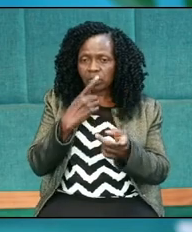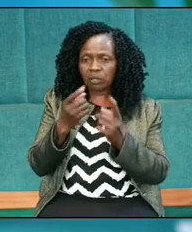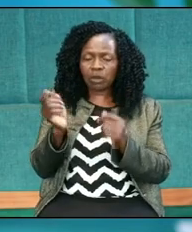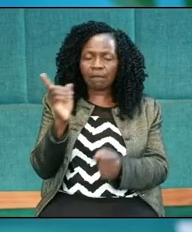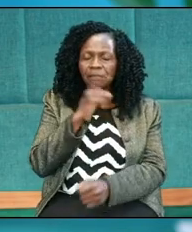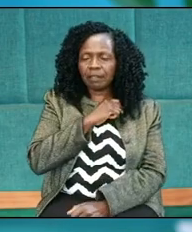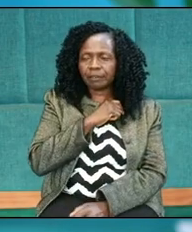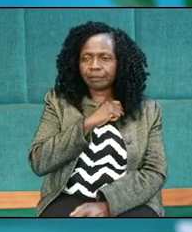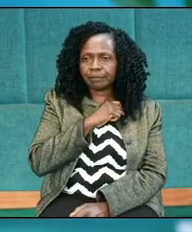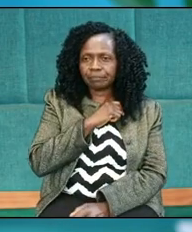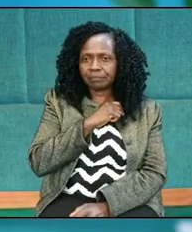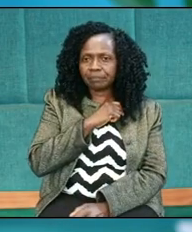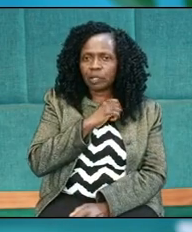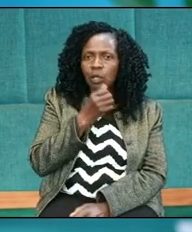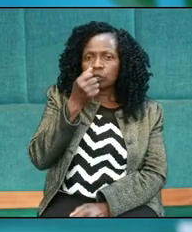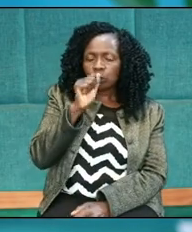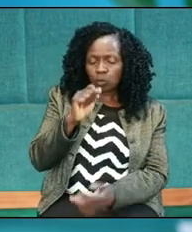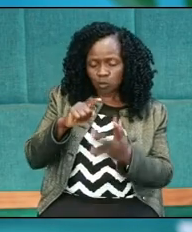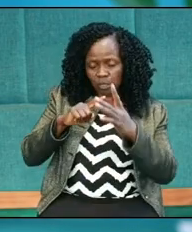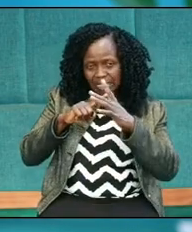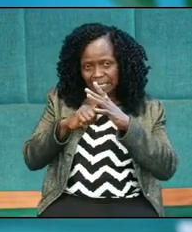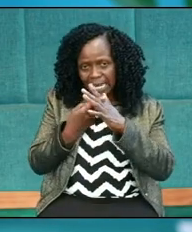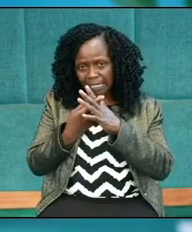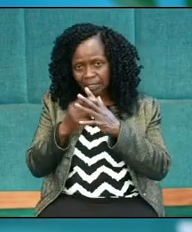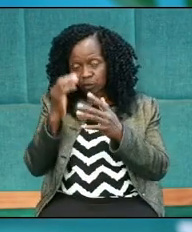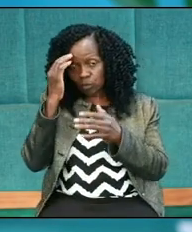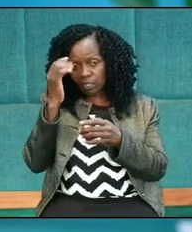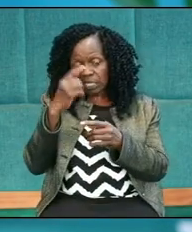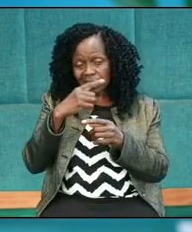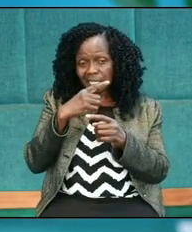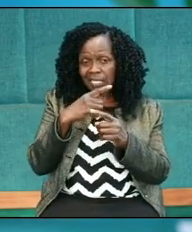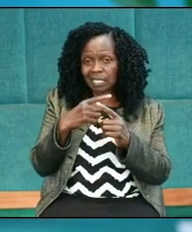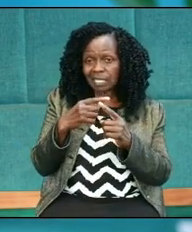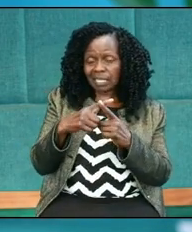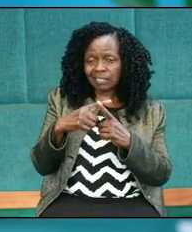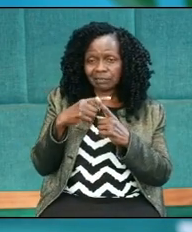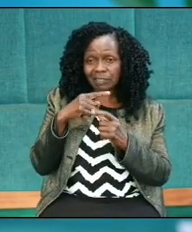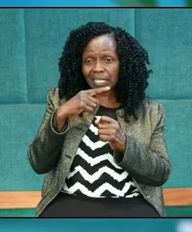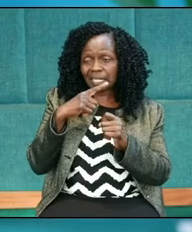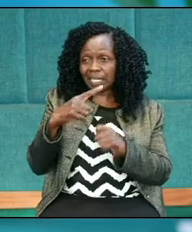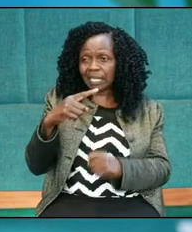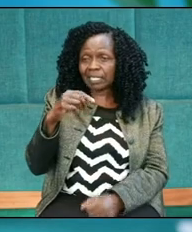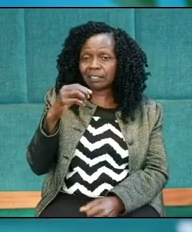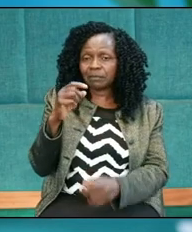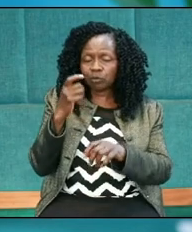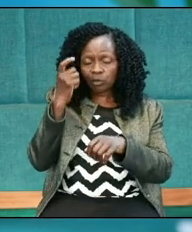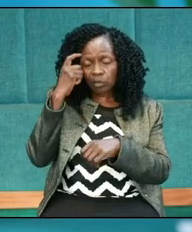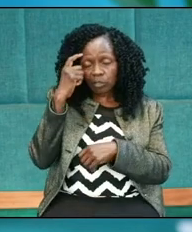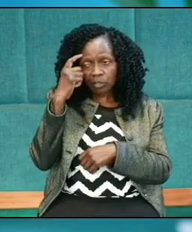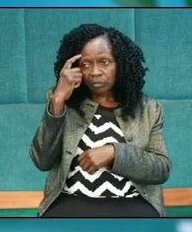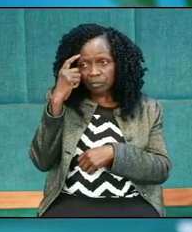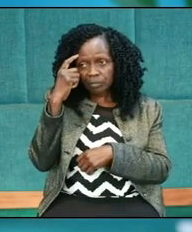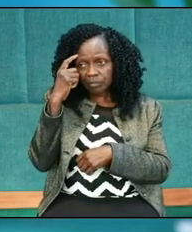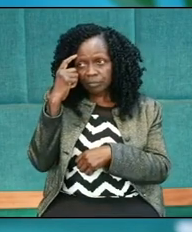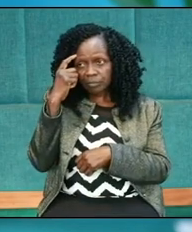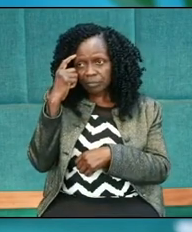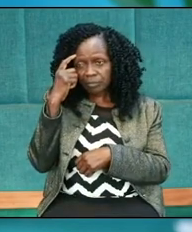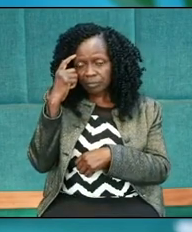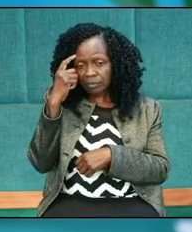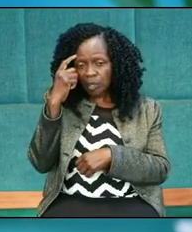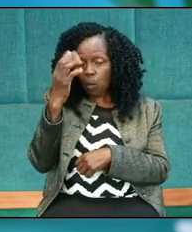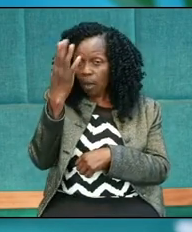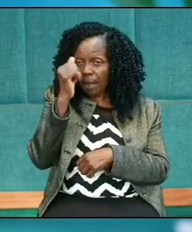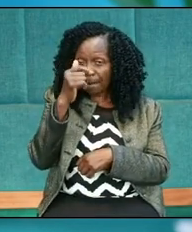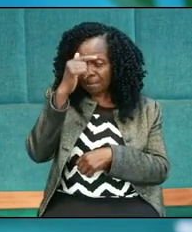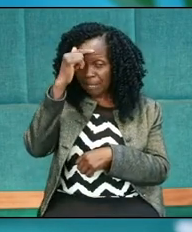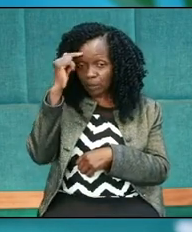are what? We are finished. And therefore you start, you know, the negative thoughts. And of course, since you have said you are finished, actually you get finished because you have decided you are